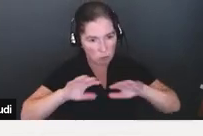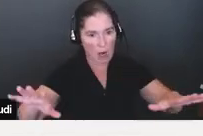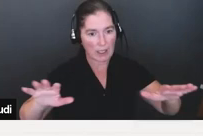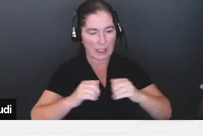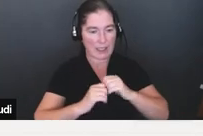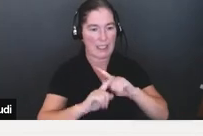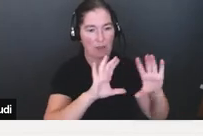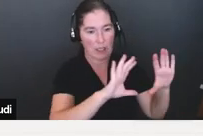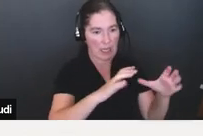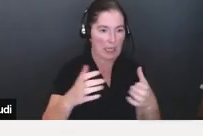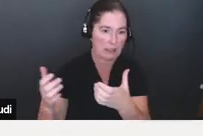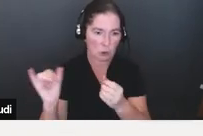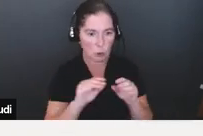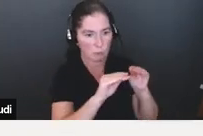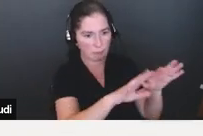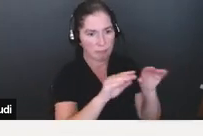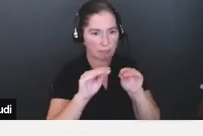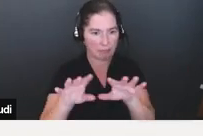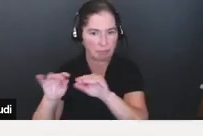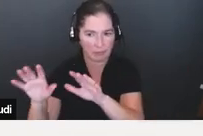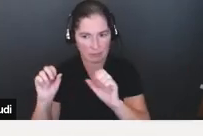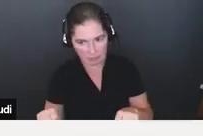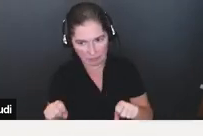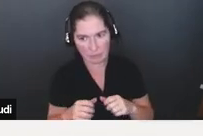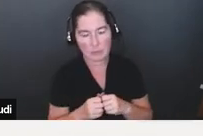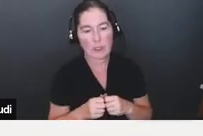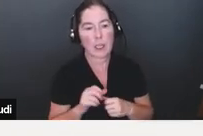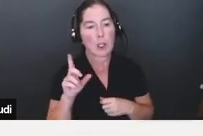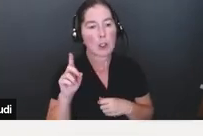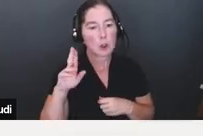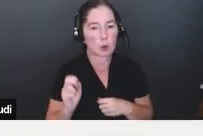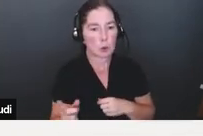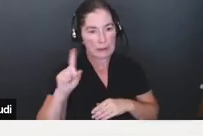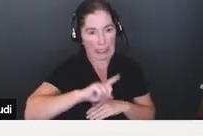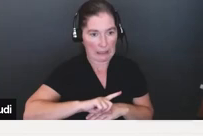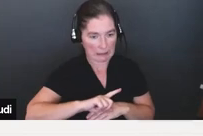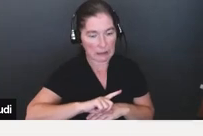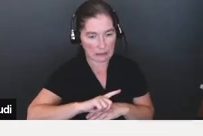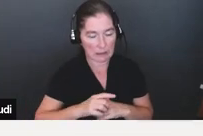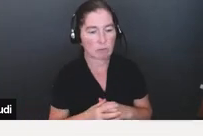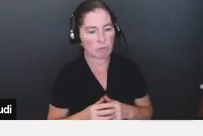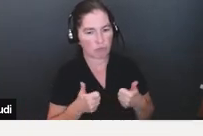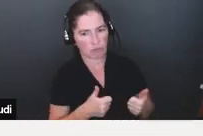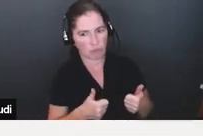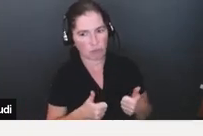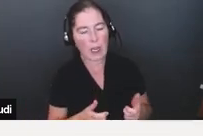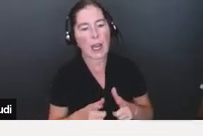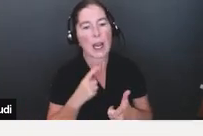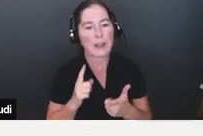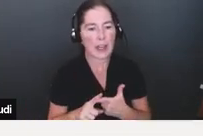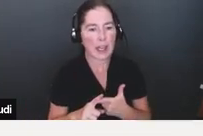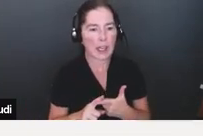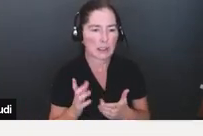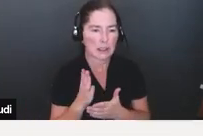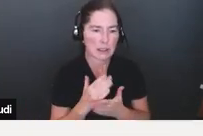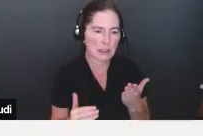different classes as well. It's a really nice feature. Due dates are on here. If you want due dates, you can have that. And then there are